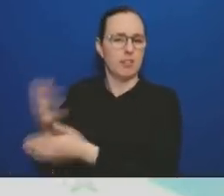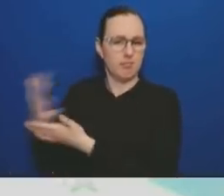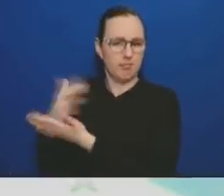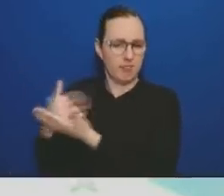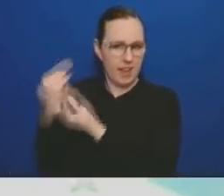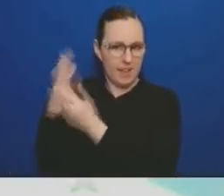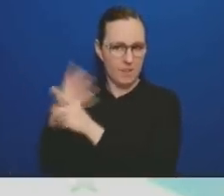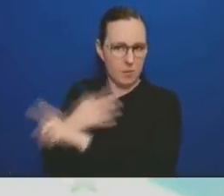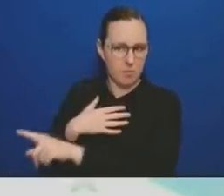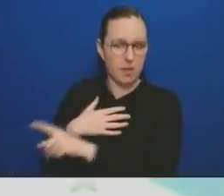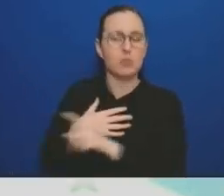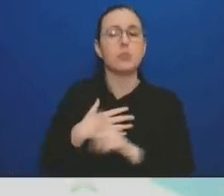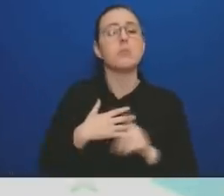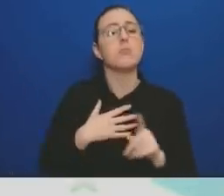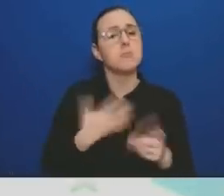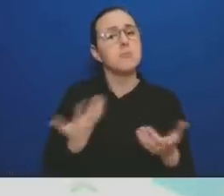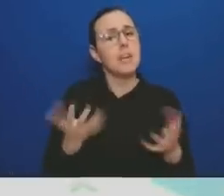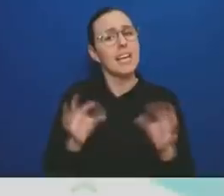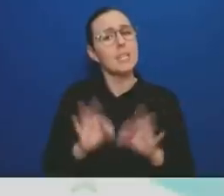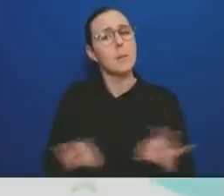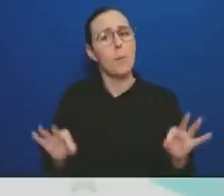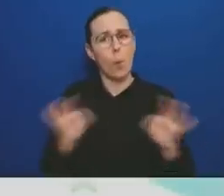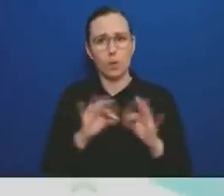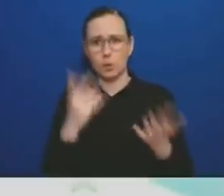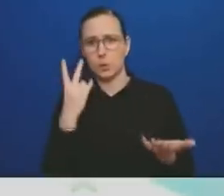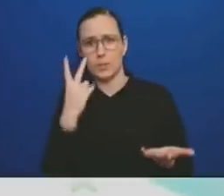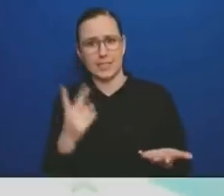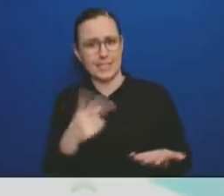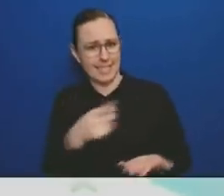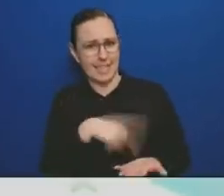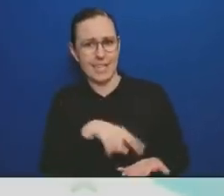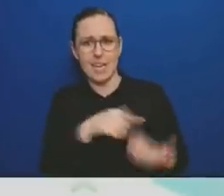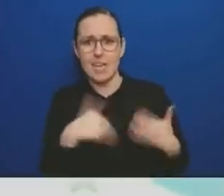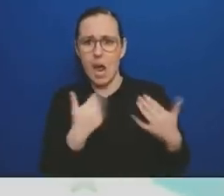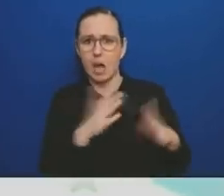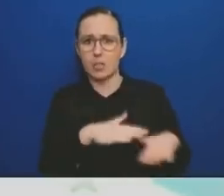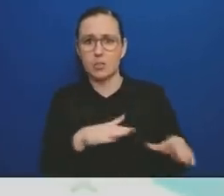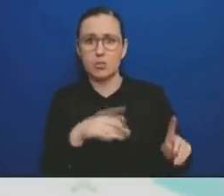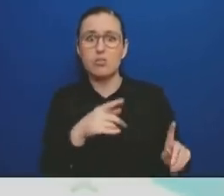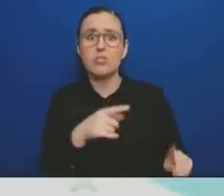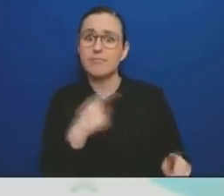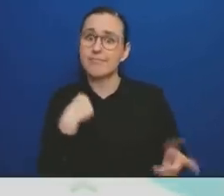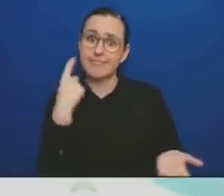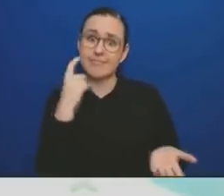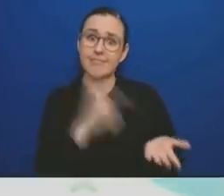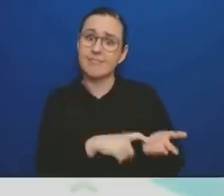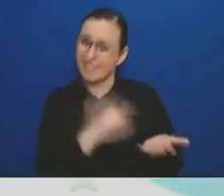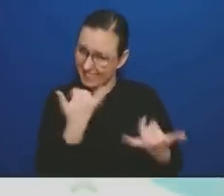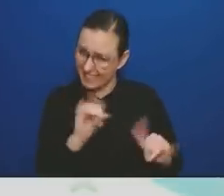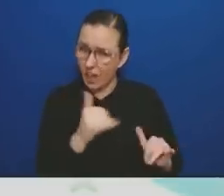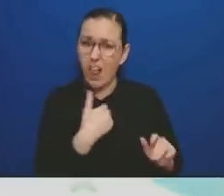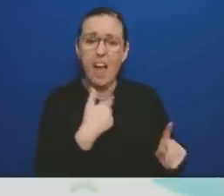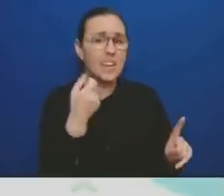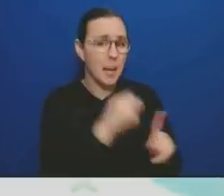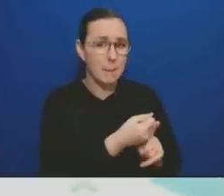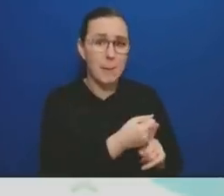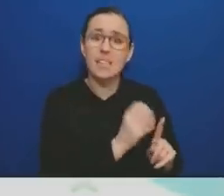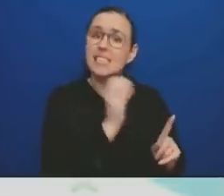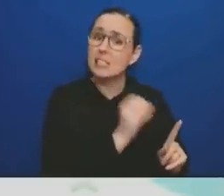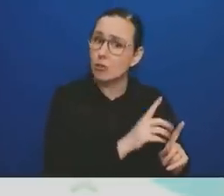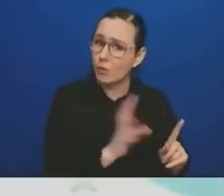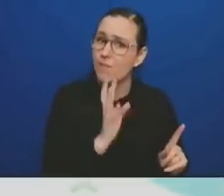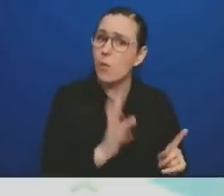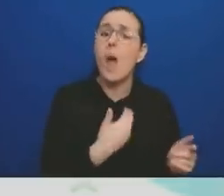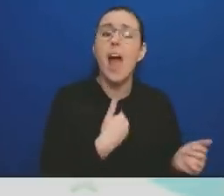that, it is important, and we have seen young children being affected by COVID. We've had admissions